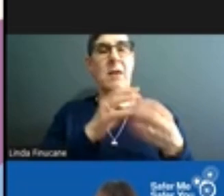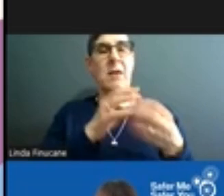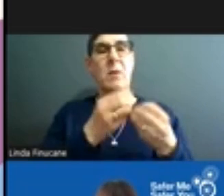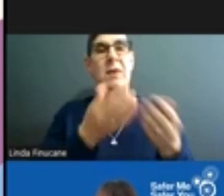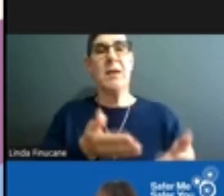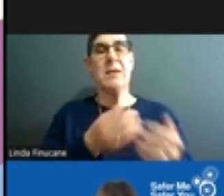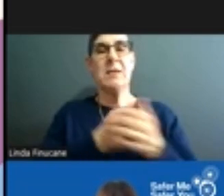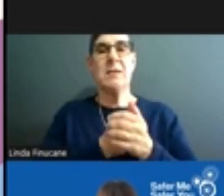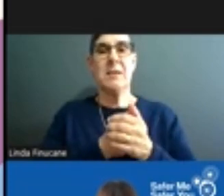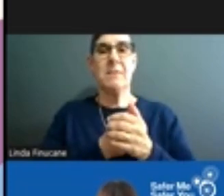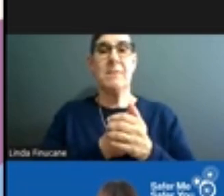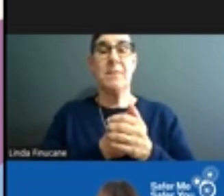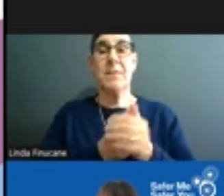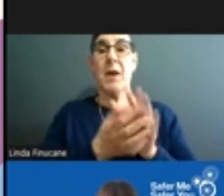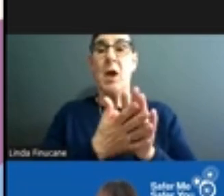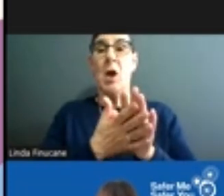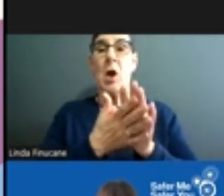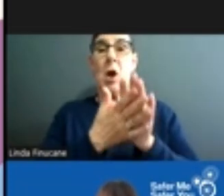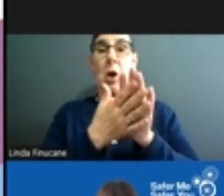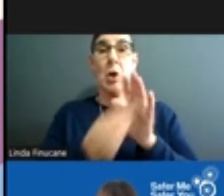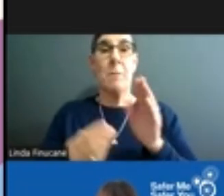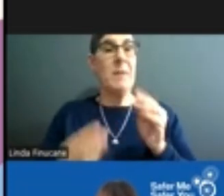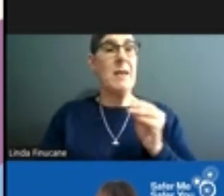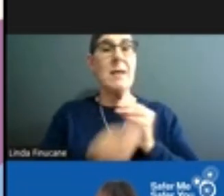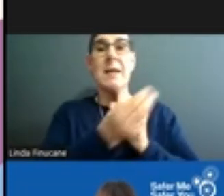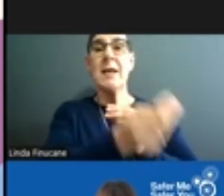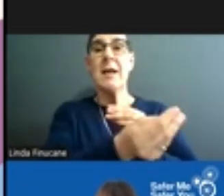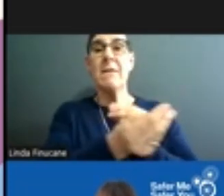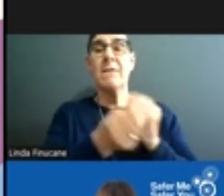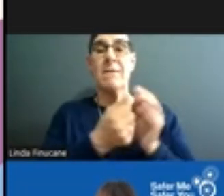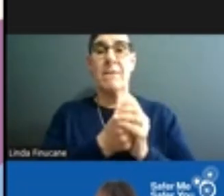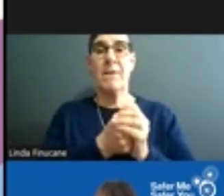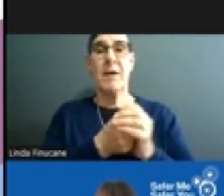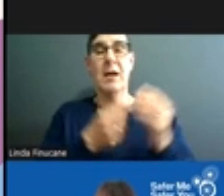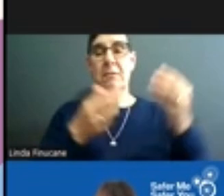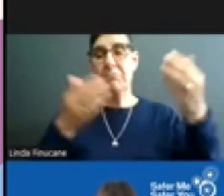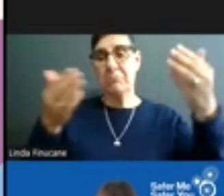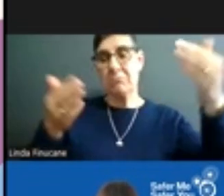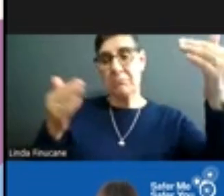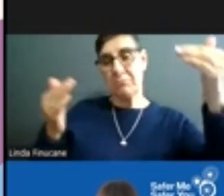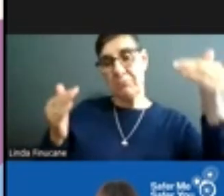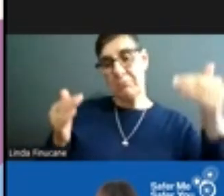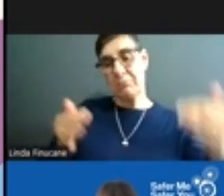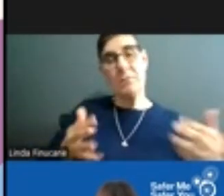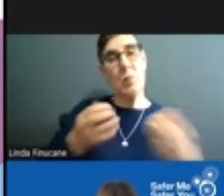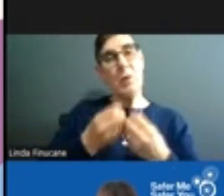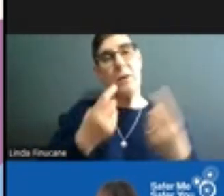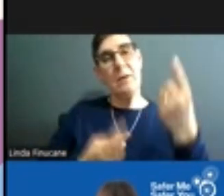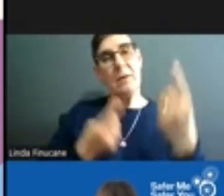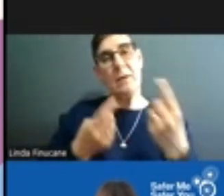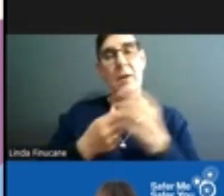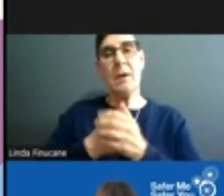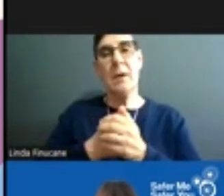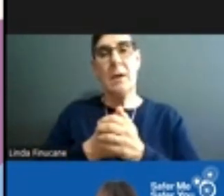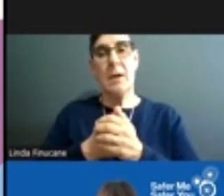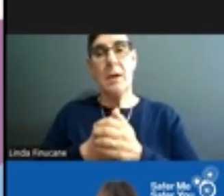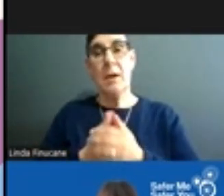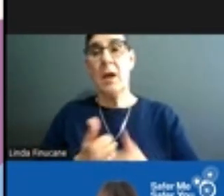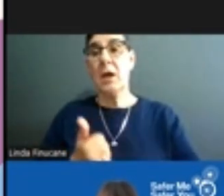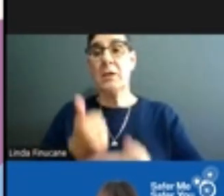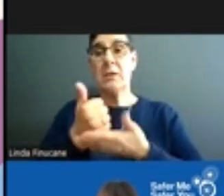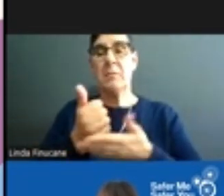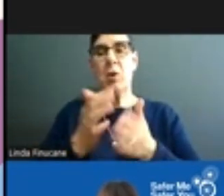giving them a copy or going through it together would be really good. If it's somebody that you've had support you for a